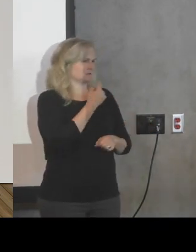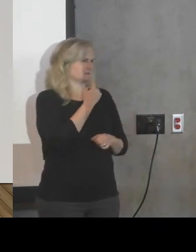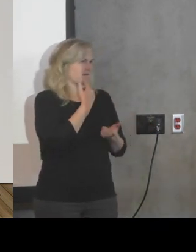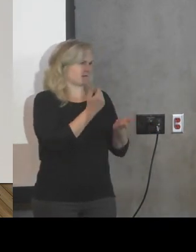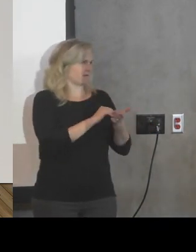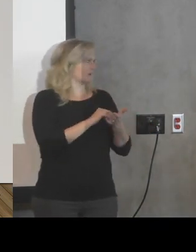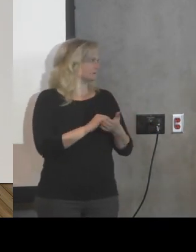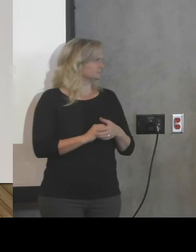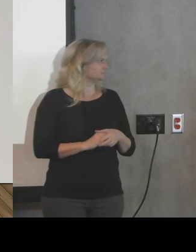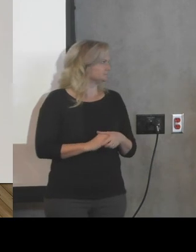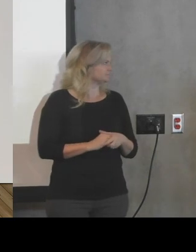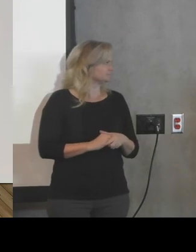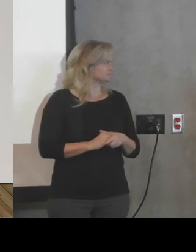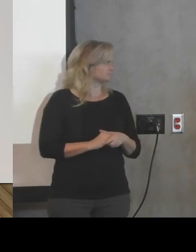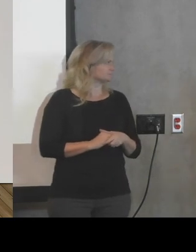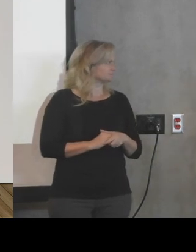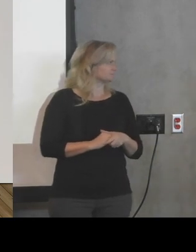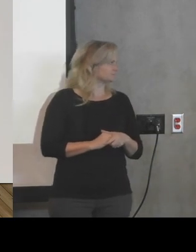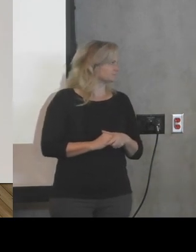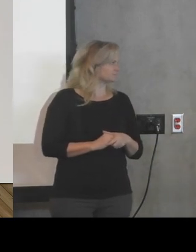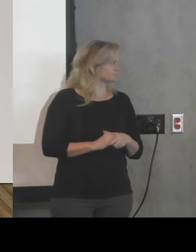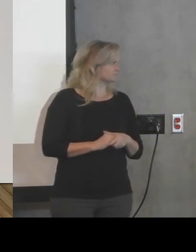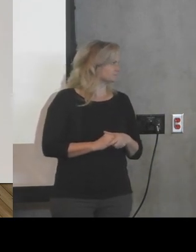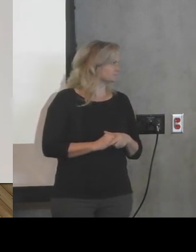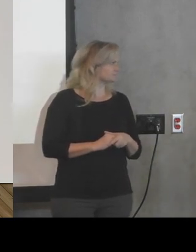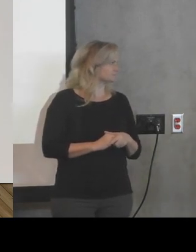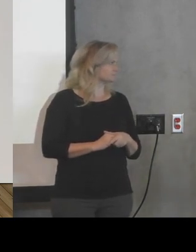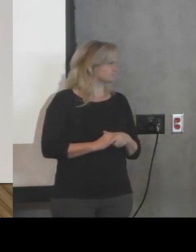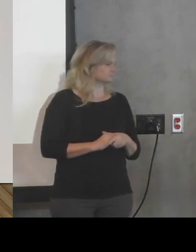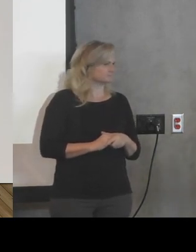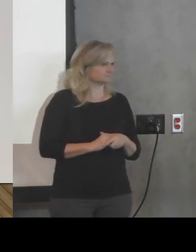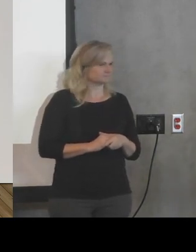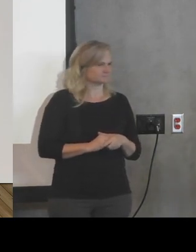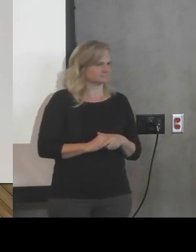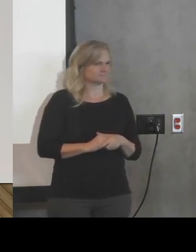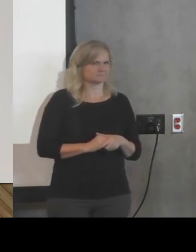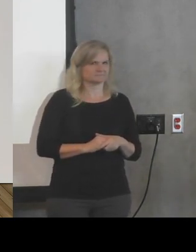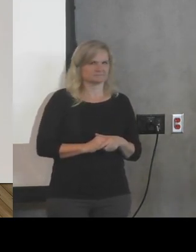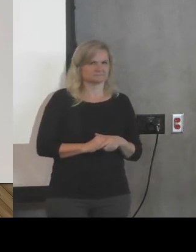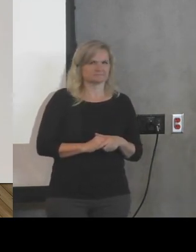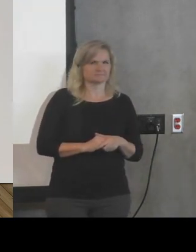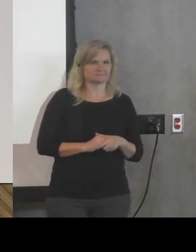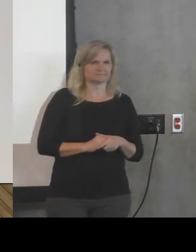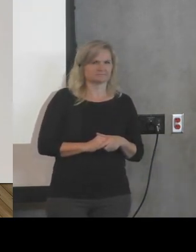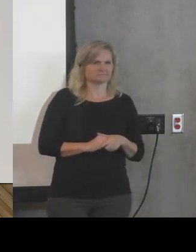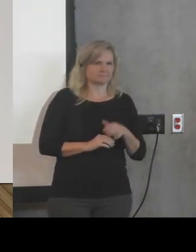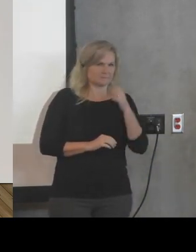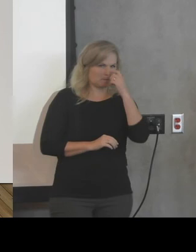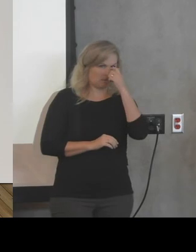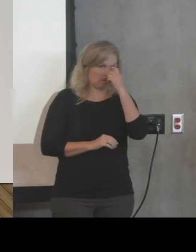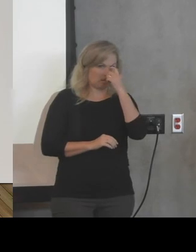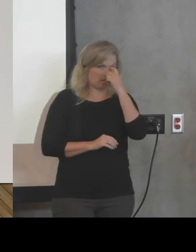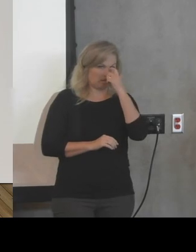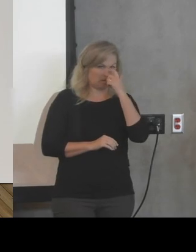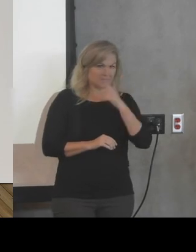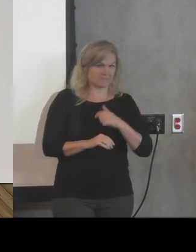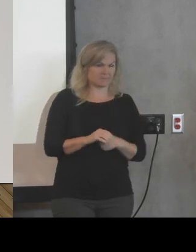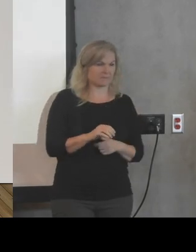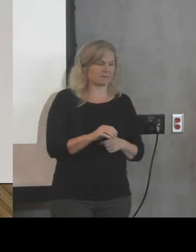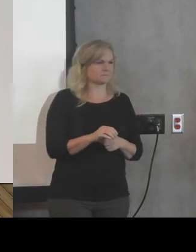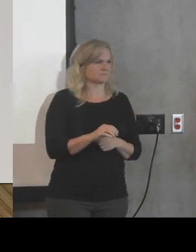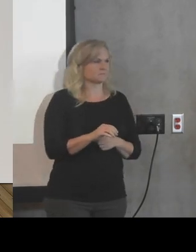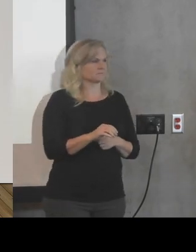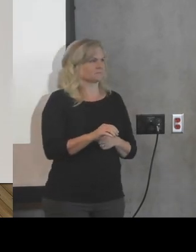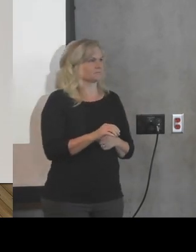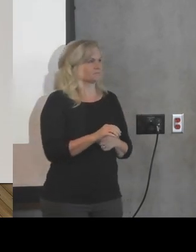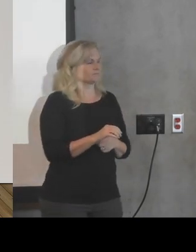All right, so I did hear it. Flingeldobe and Pribben are the characters in the story. I have to wait so I can read the next question. Who wants to